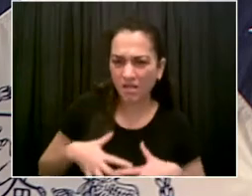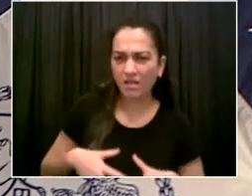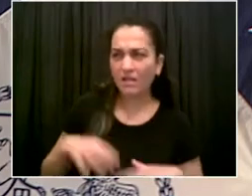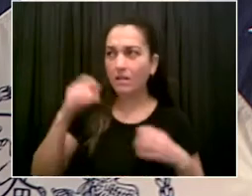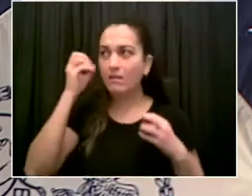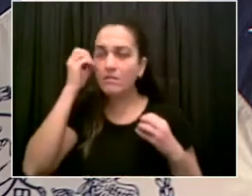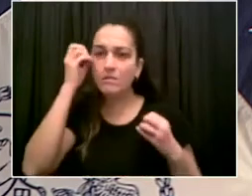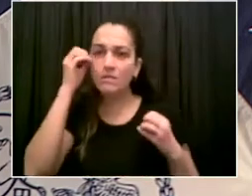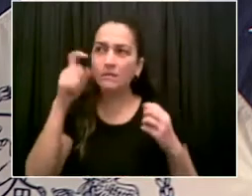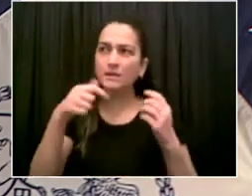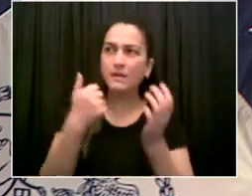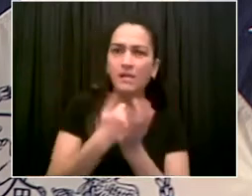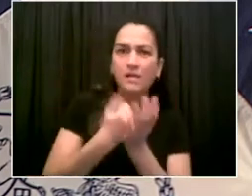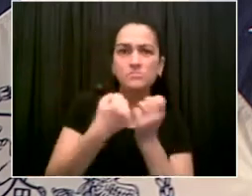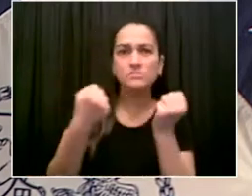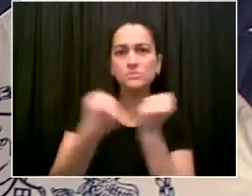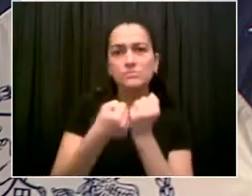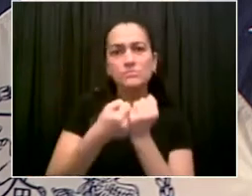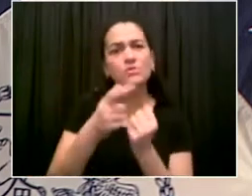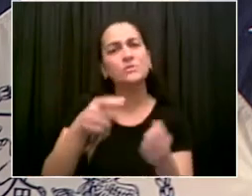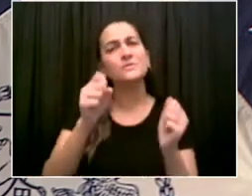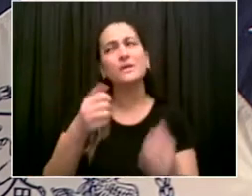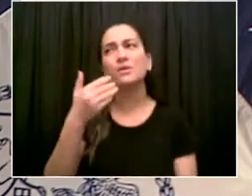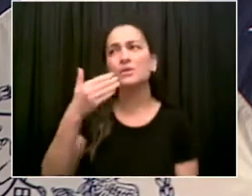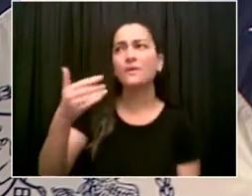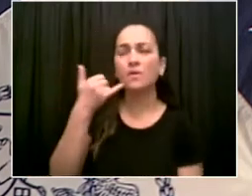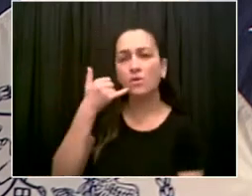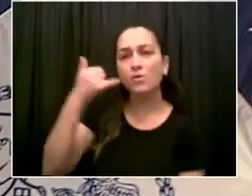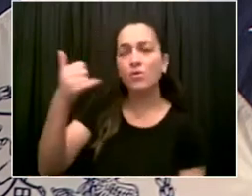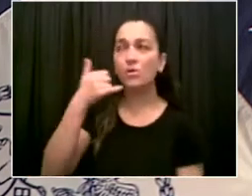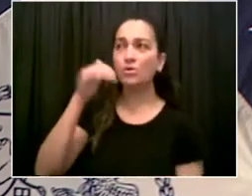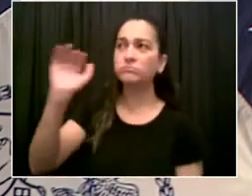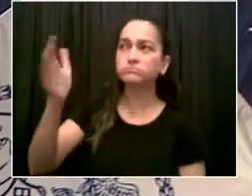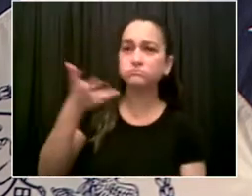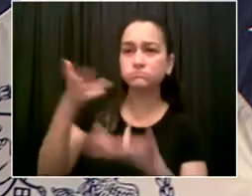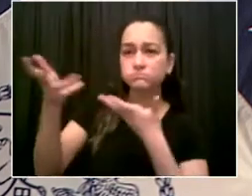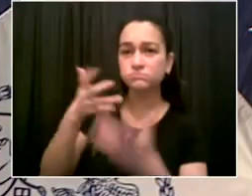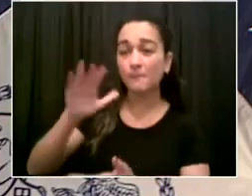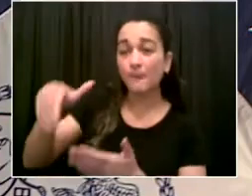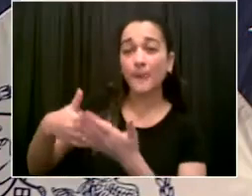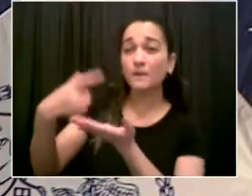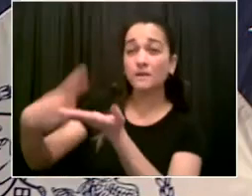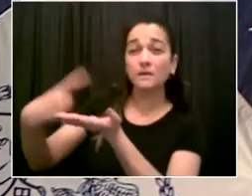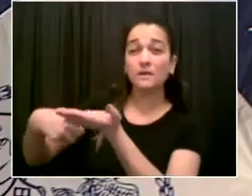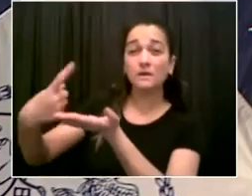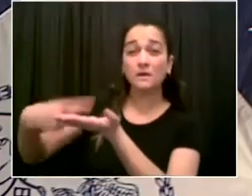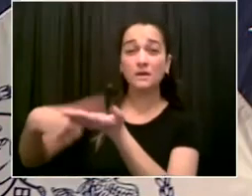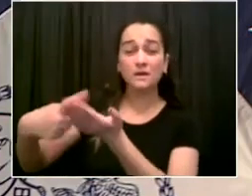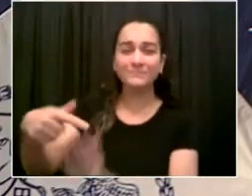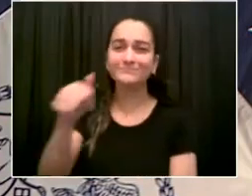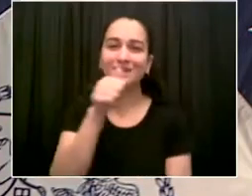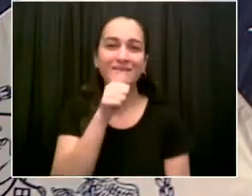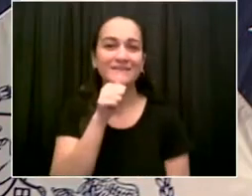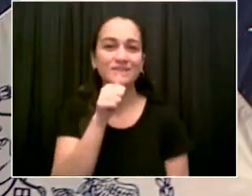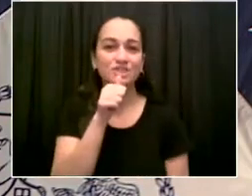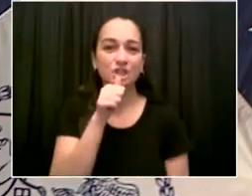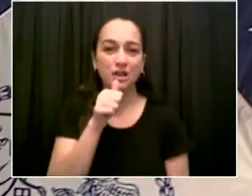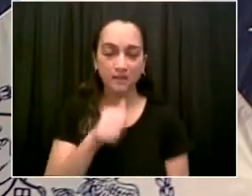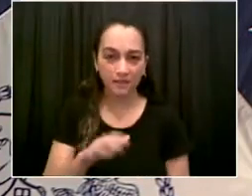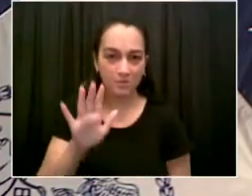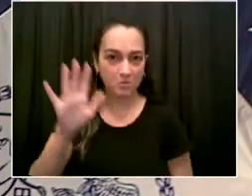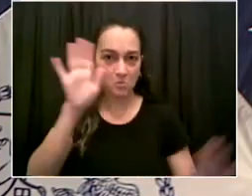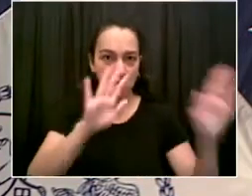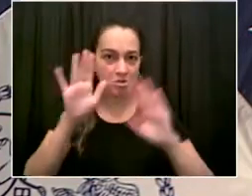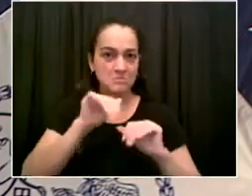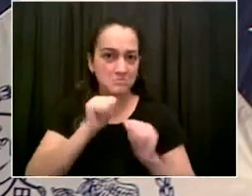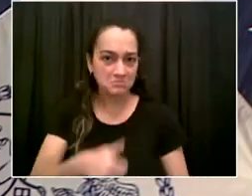one of this administration has led the charge, telling all of us that we could go farther than ever before in helping people with mental health challenges and